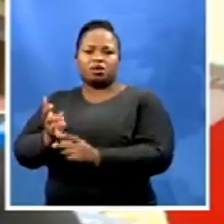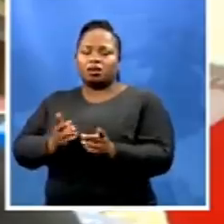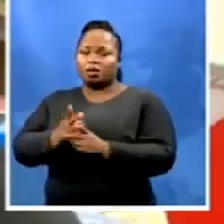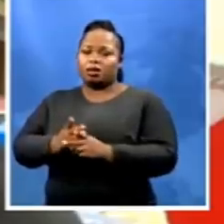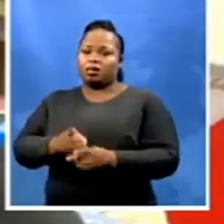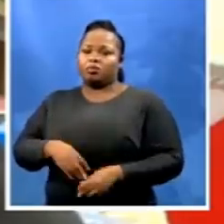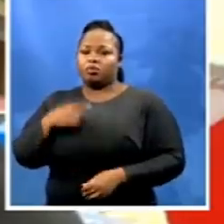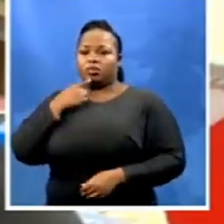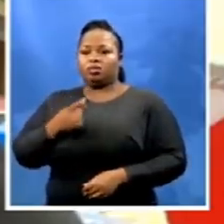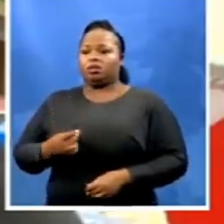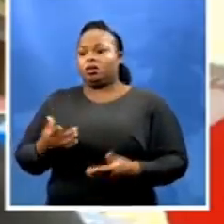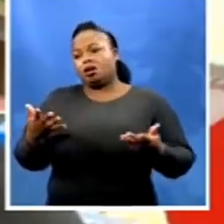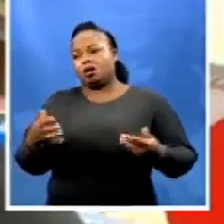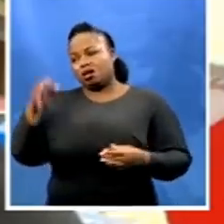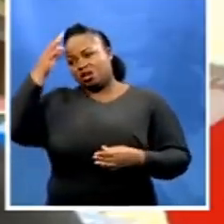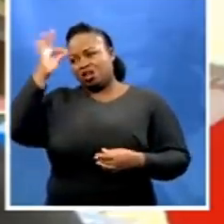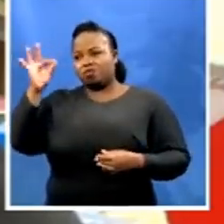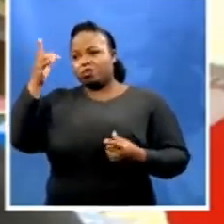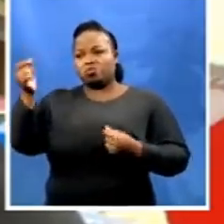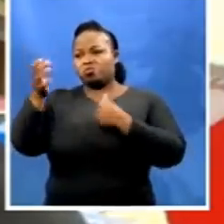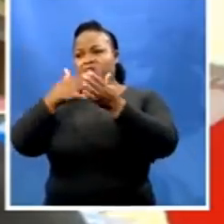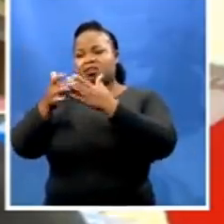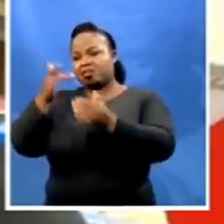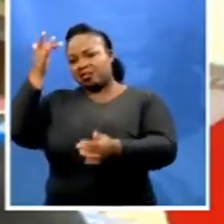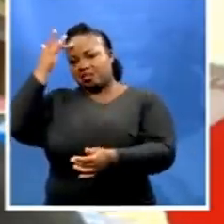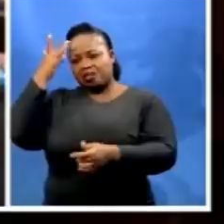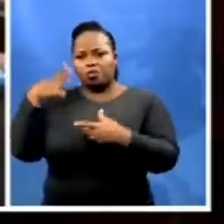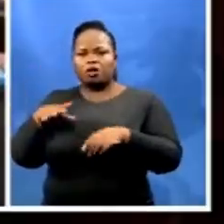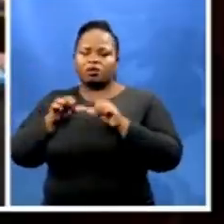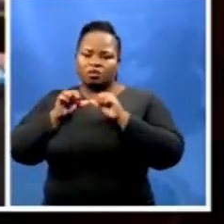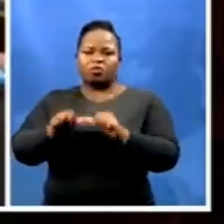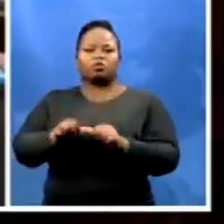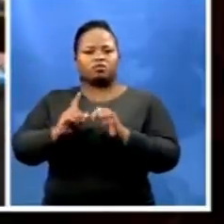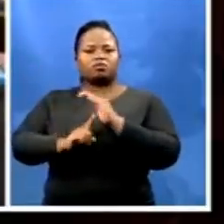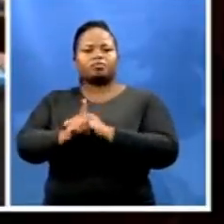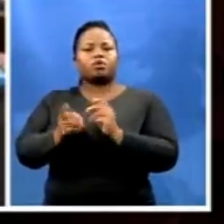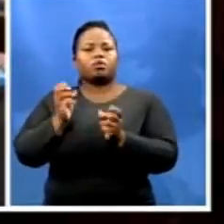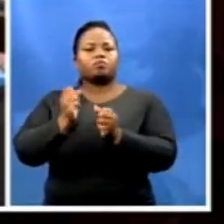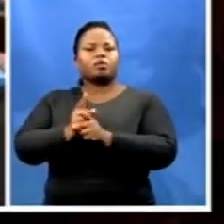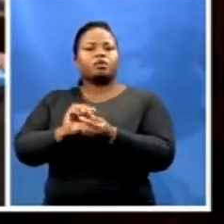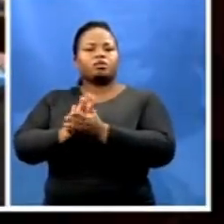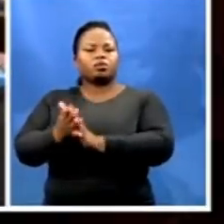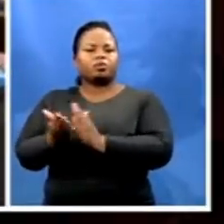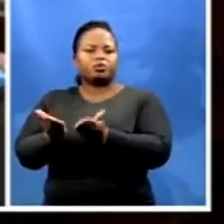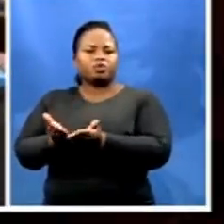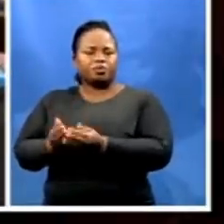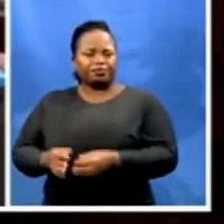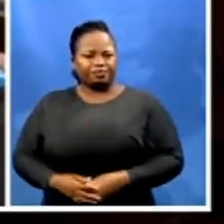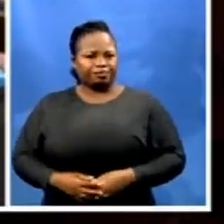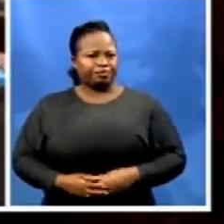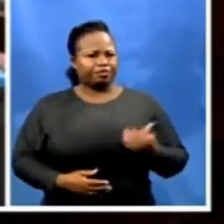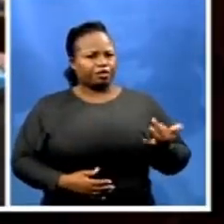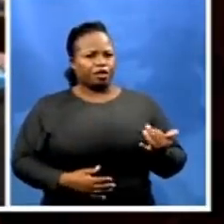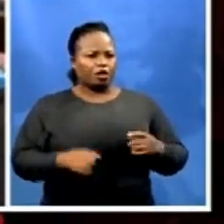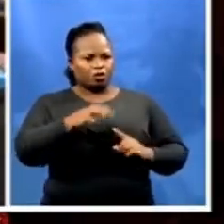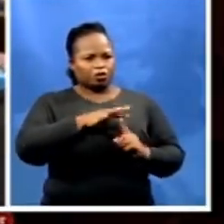whatever they want, they will continue to break into our schools. So what's the current situation with regards to the lockdown? Are security guards on